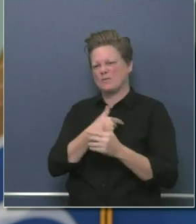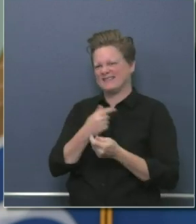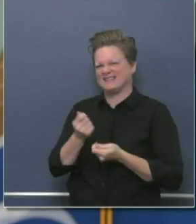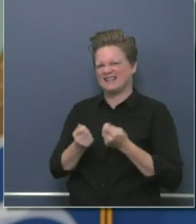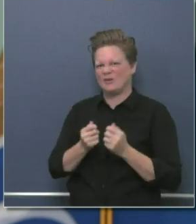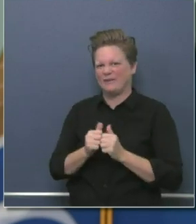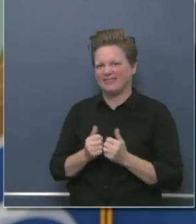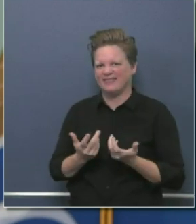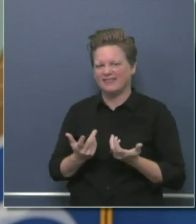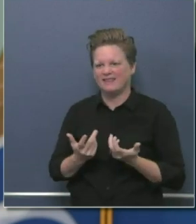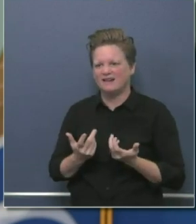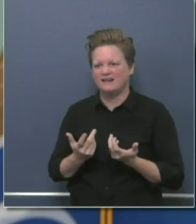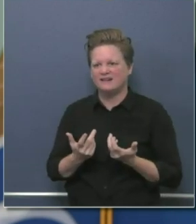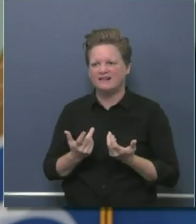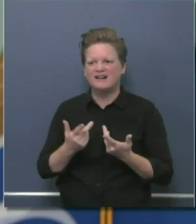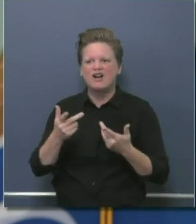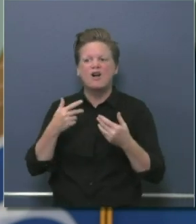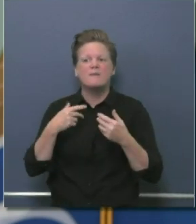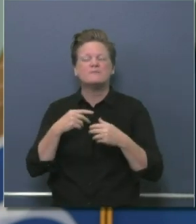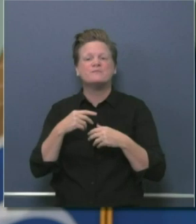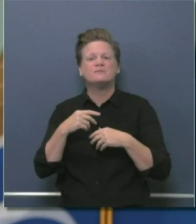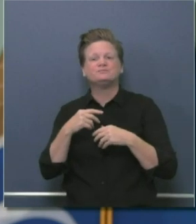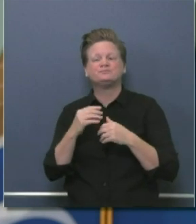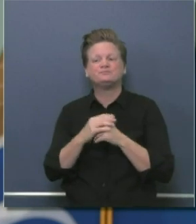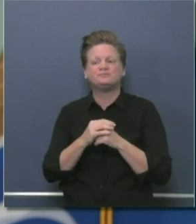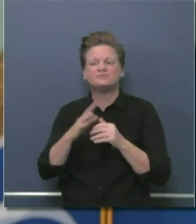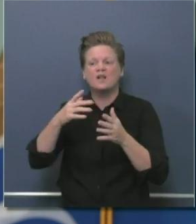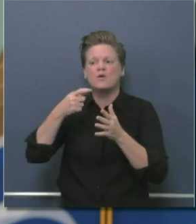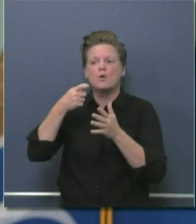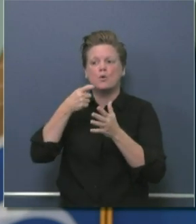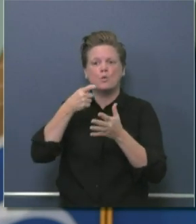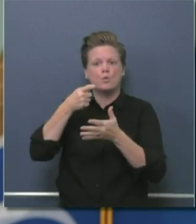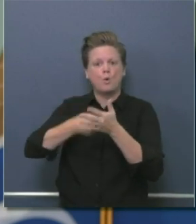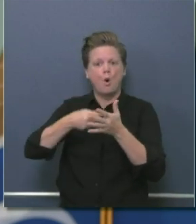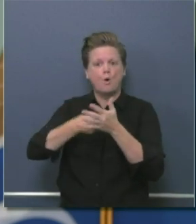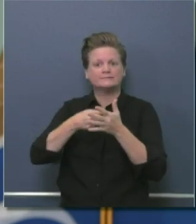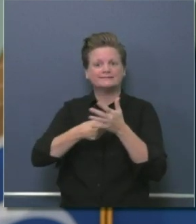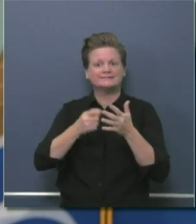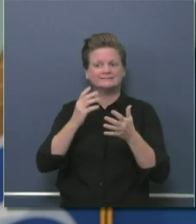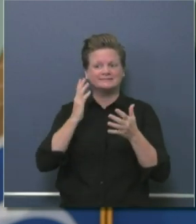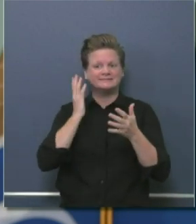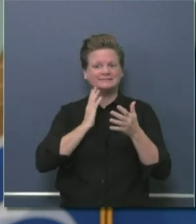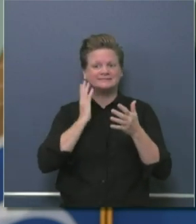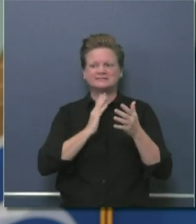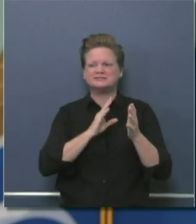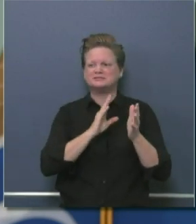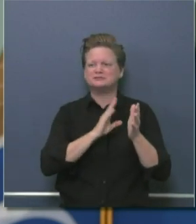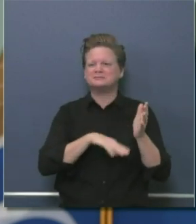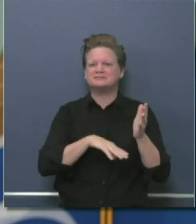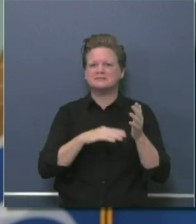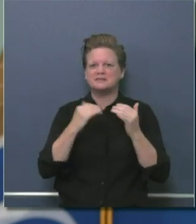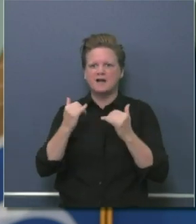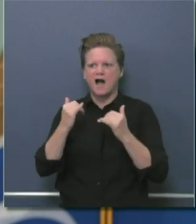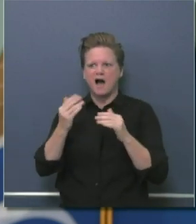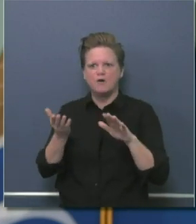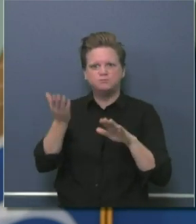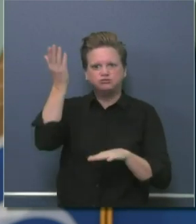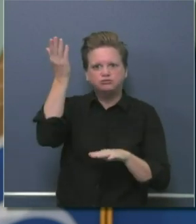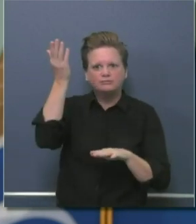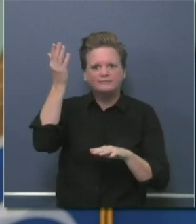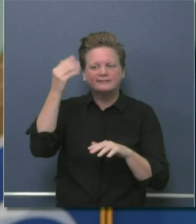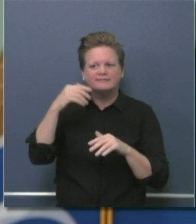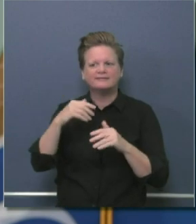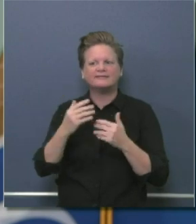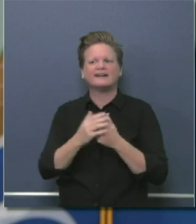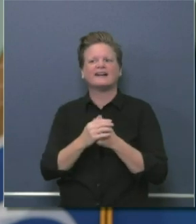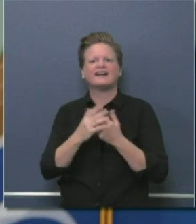ago. That's an apple and an orange. But where the market was and what other states are currently providing. And you'll